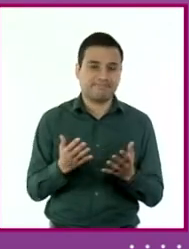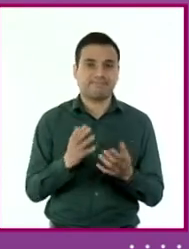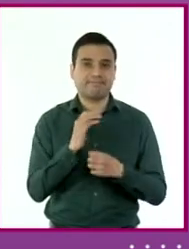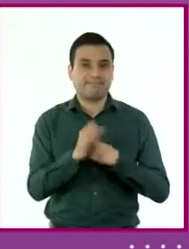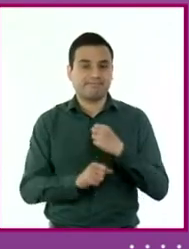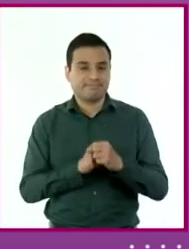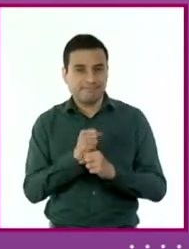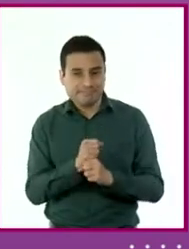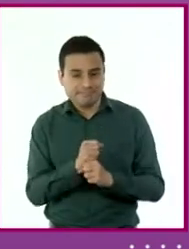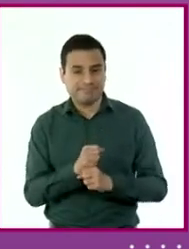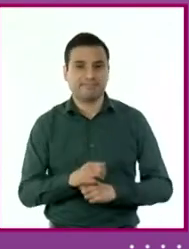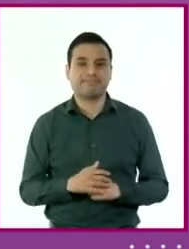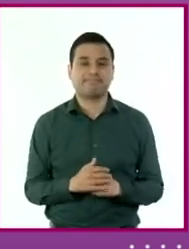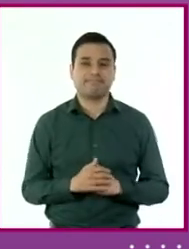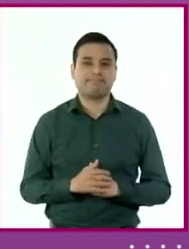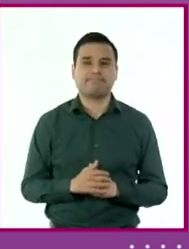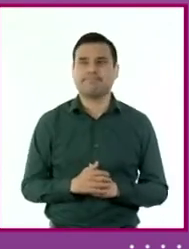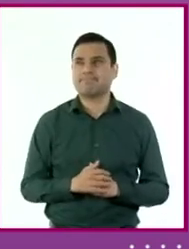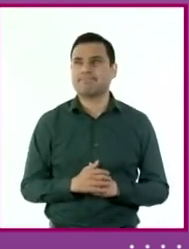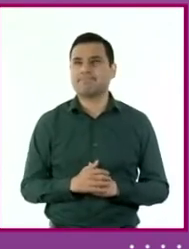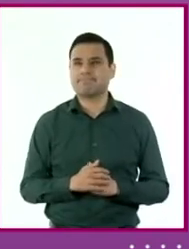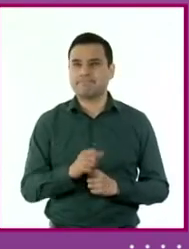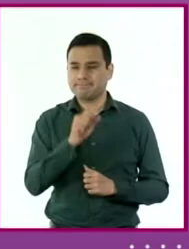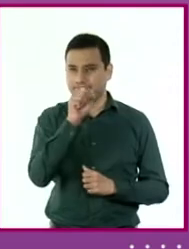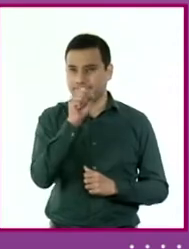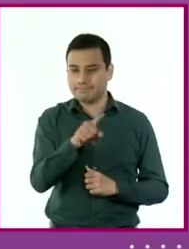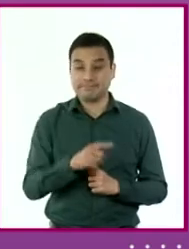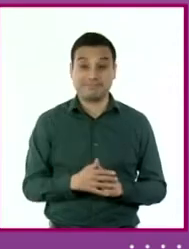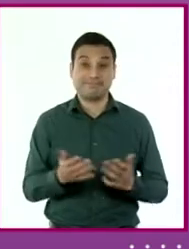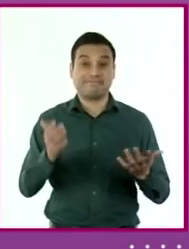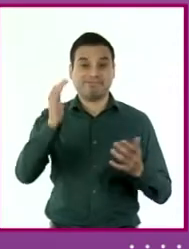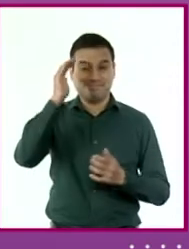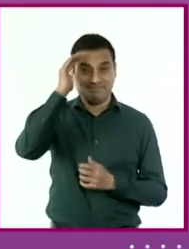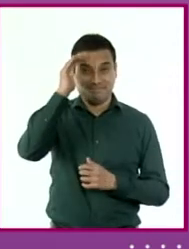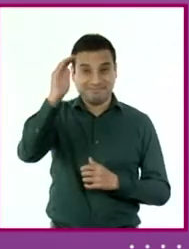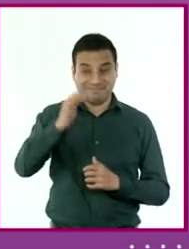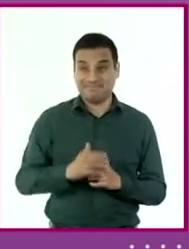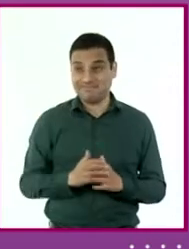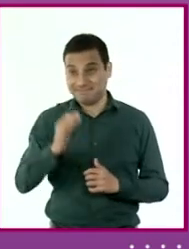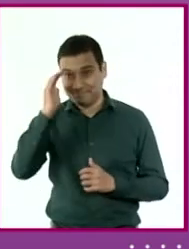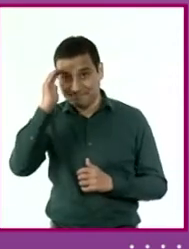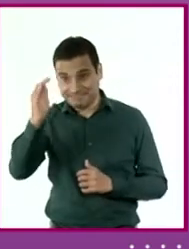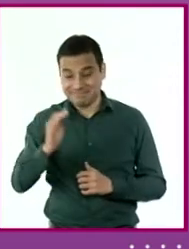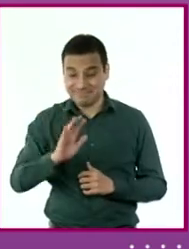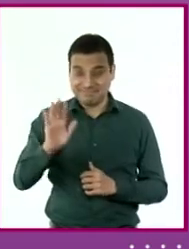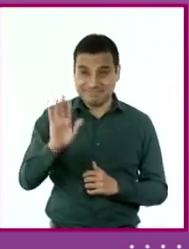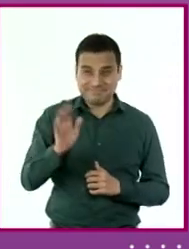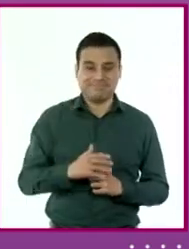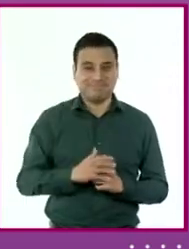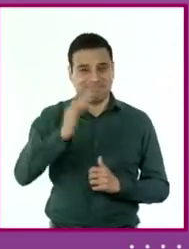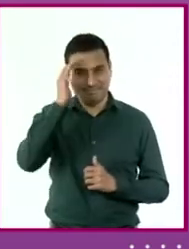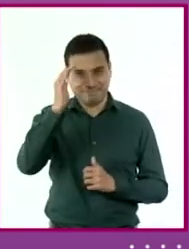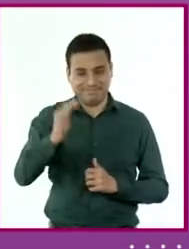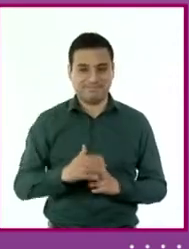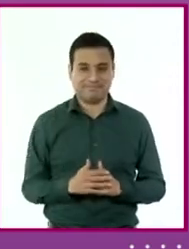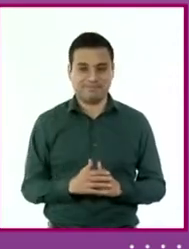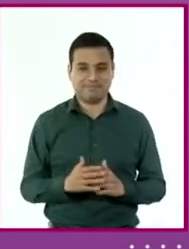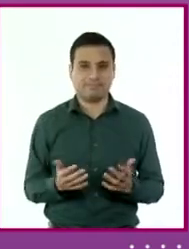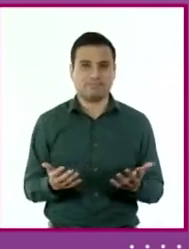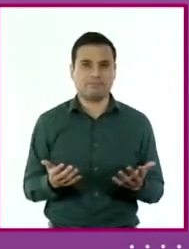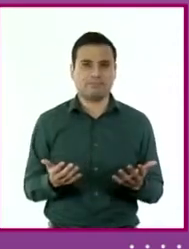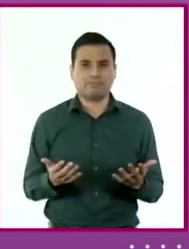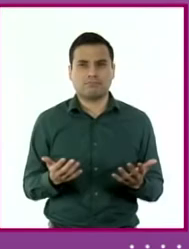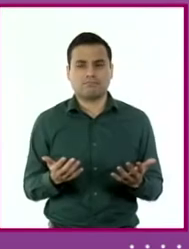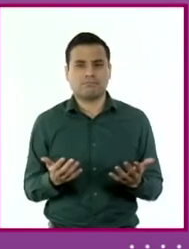age, and... Hi, Aunt Rose. Hi, Gabriela. Hi. What else,